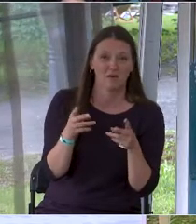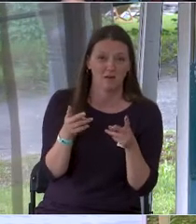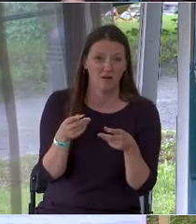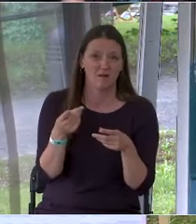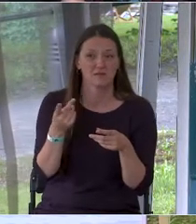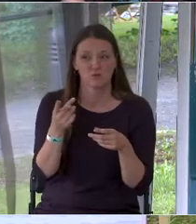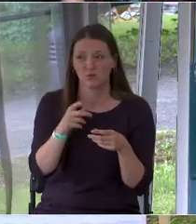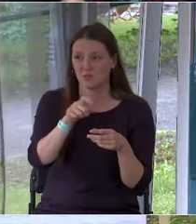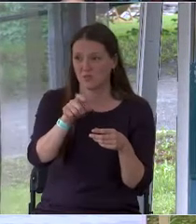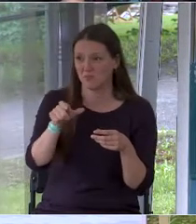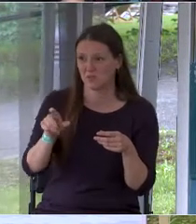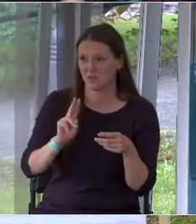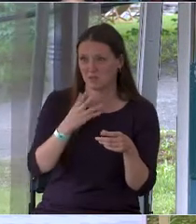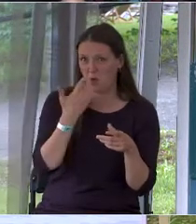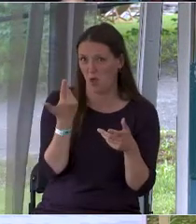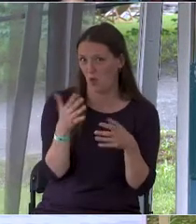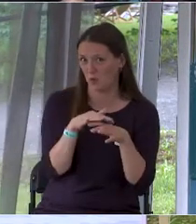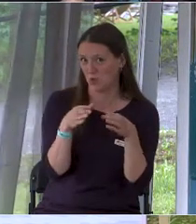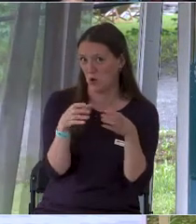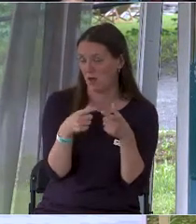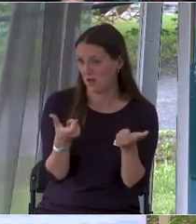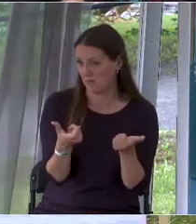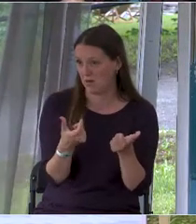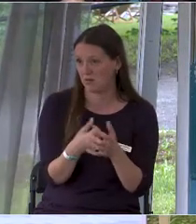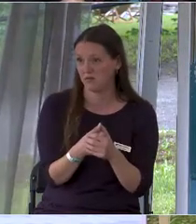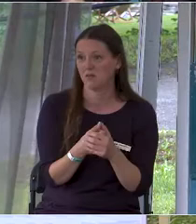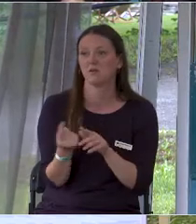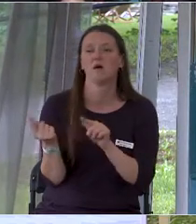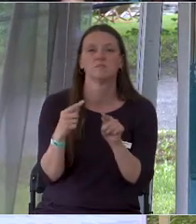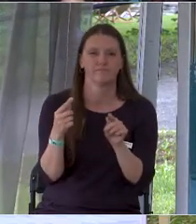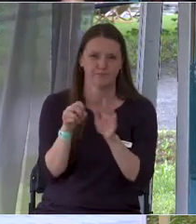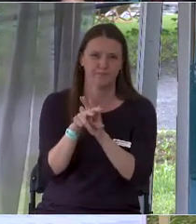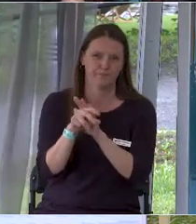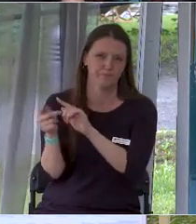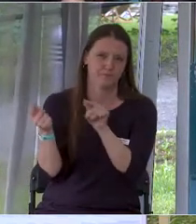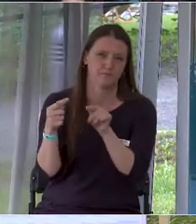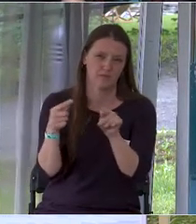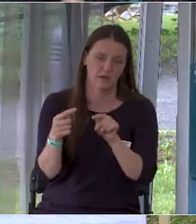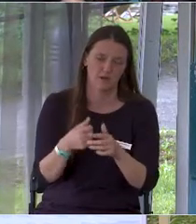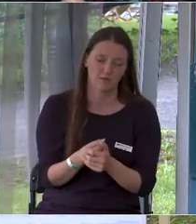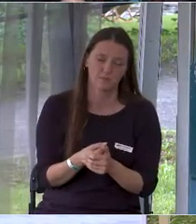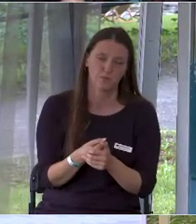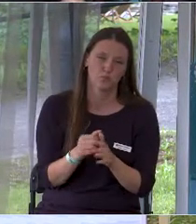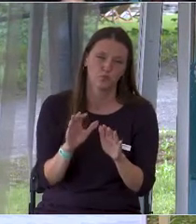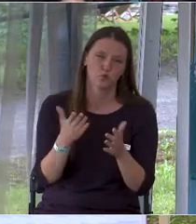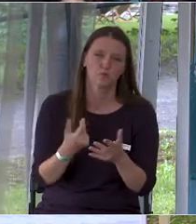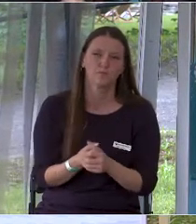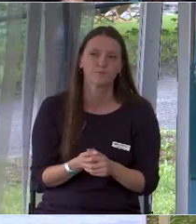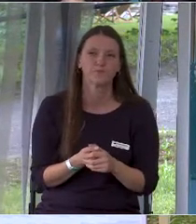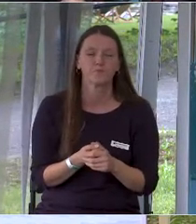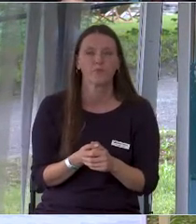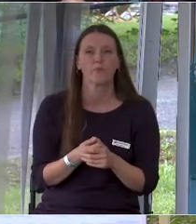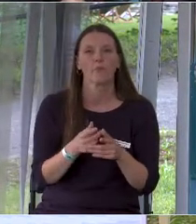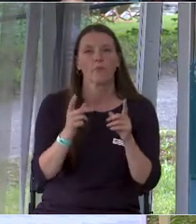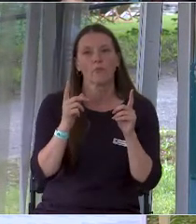society. And so I thought to start from the different perspective. I think that when we have tried to find